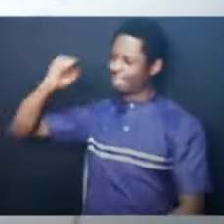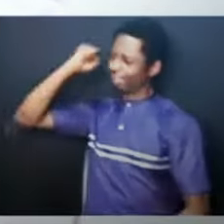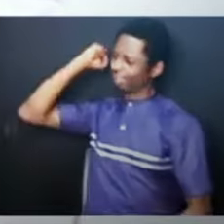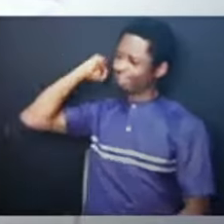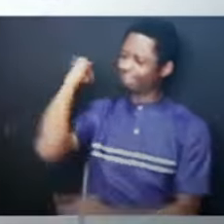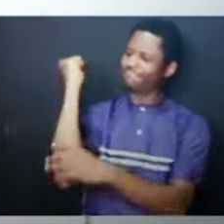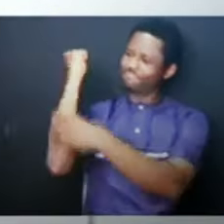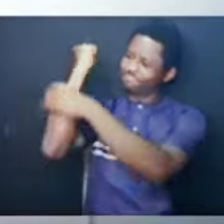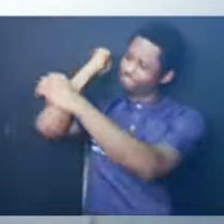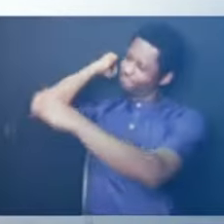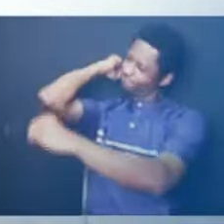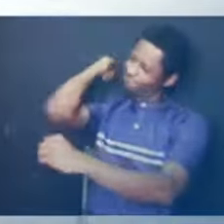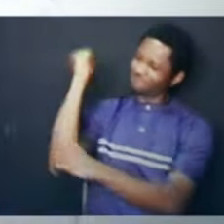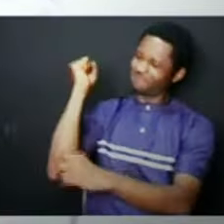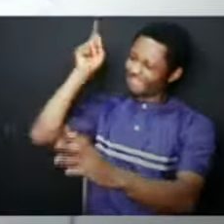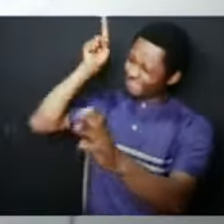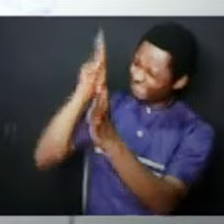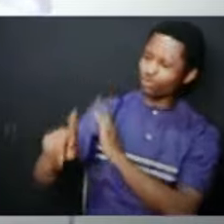Now